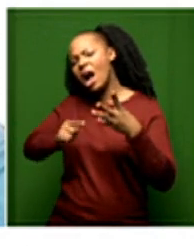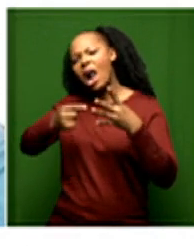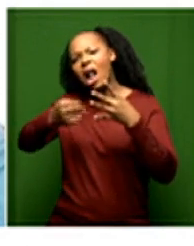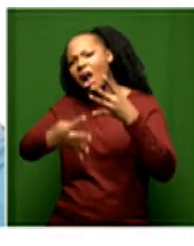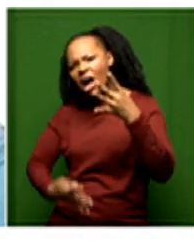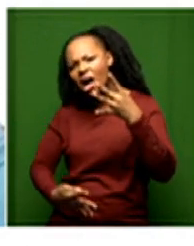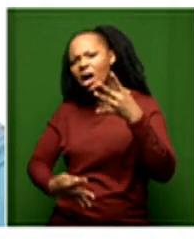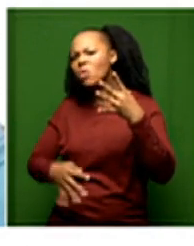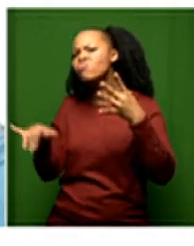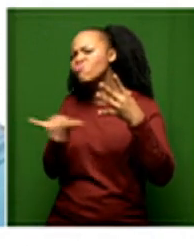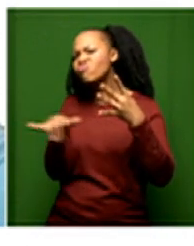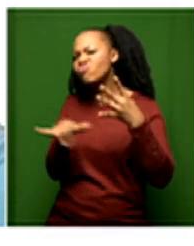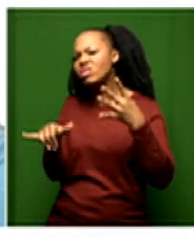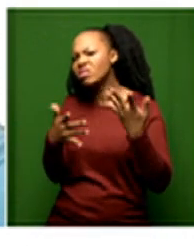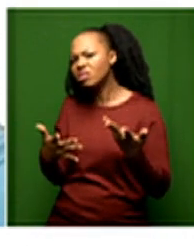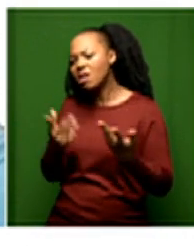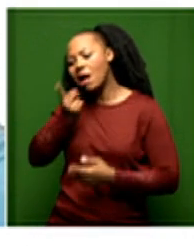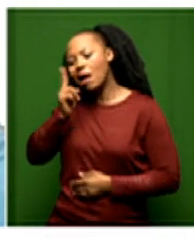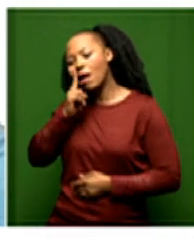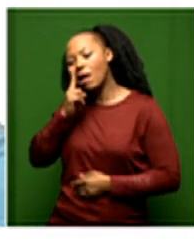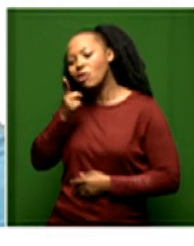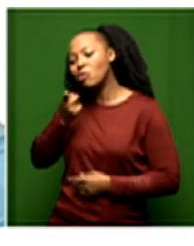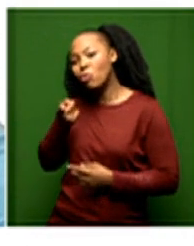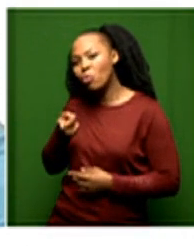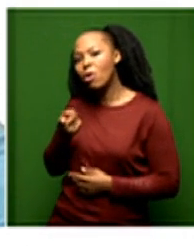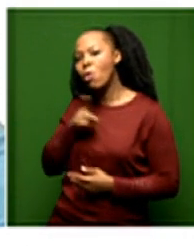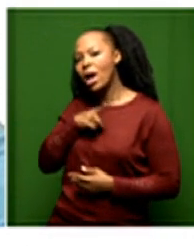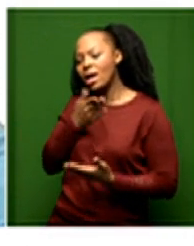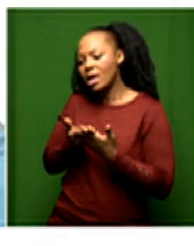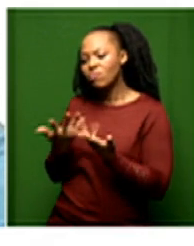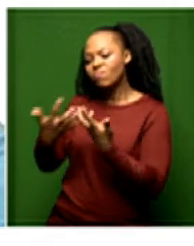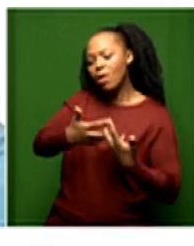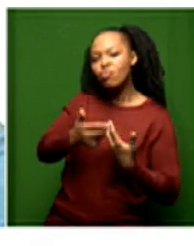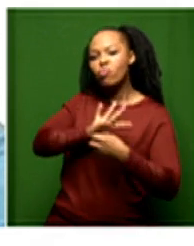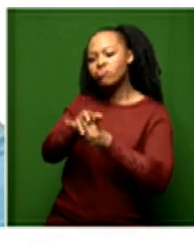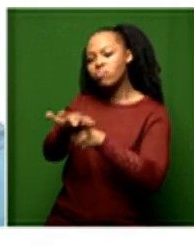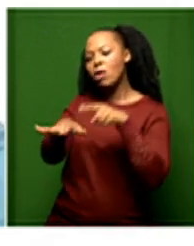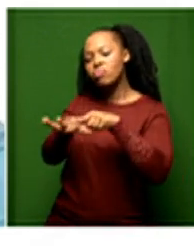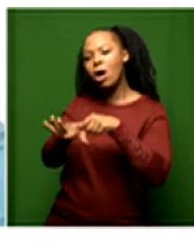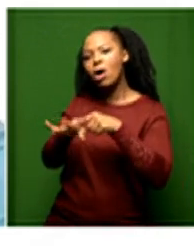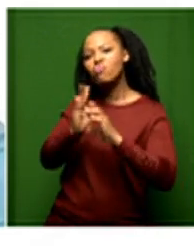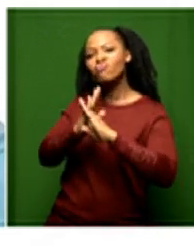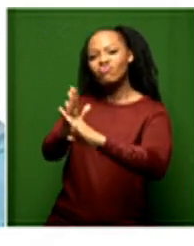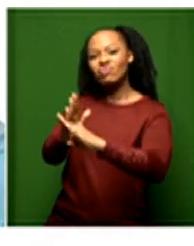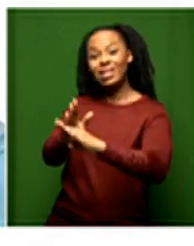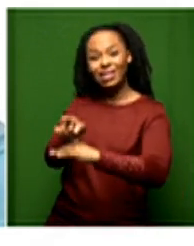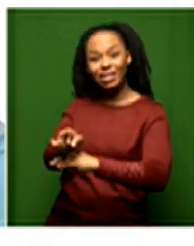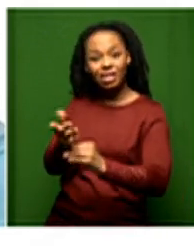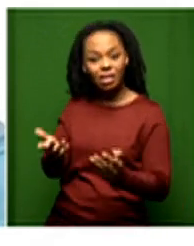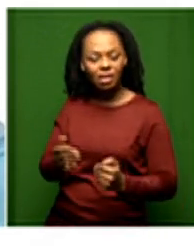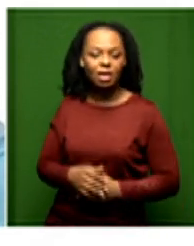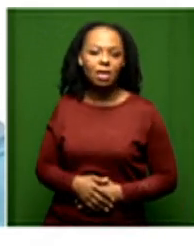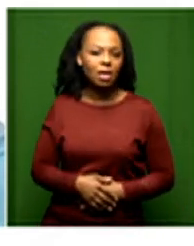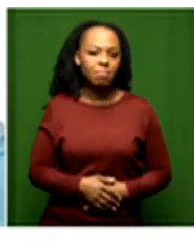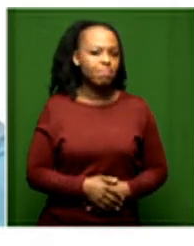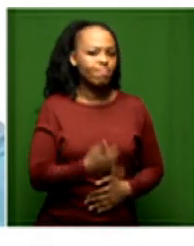tested against our variant of the coronavirus? Well, I don't have